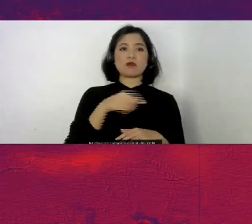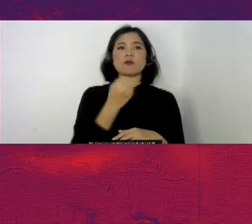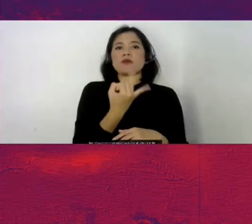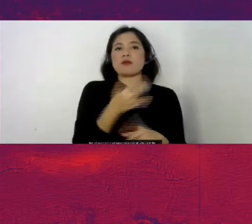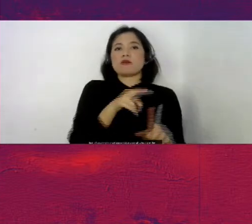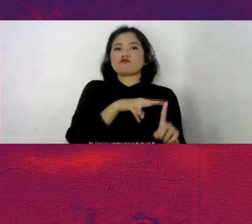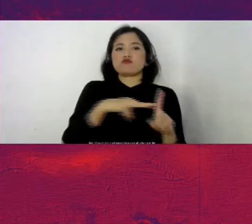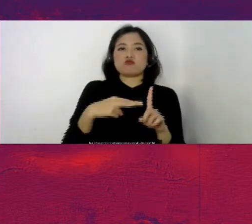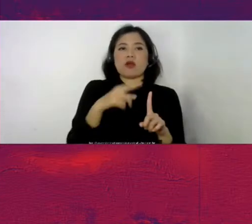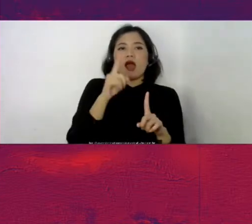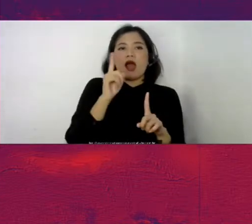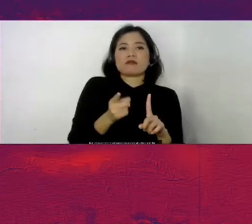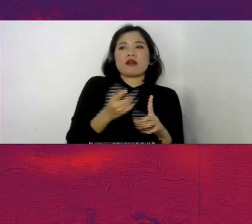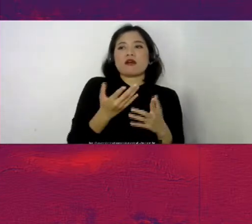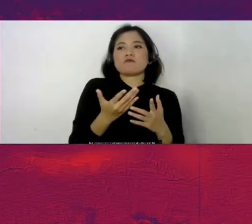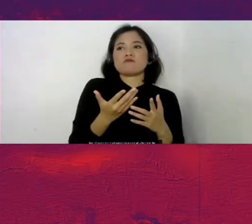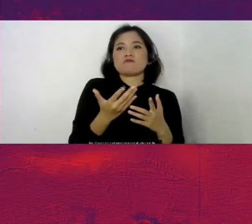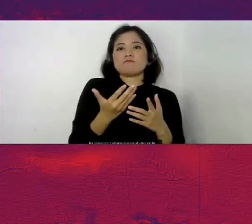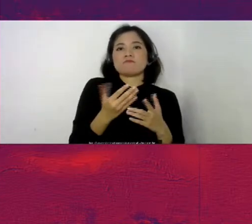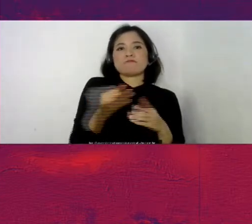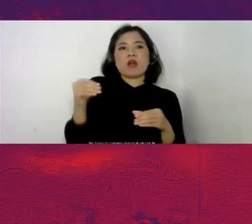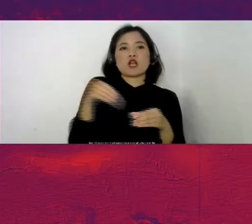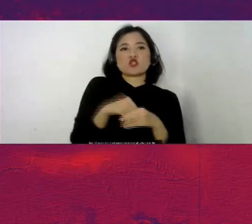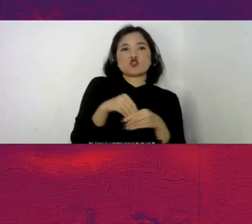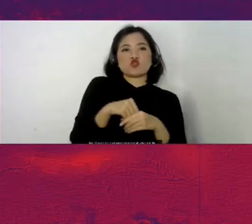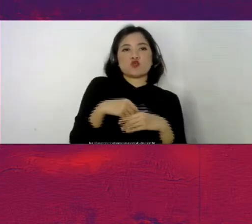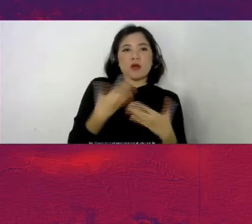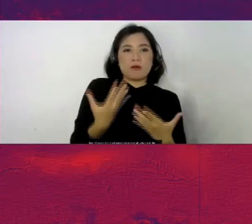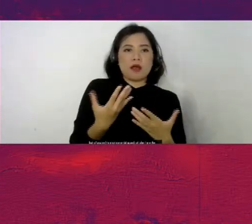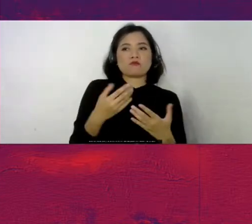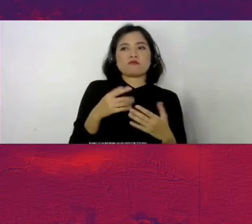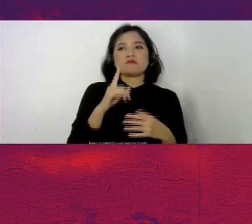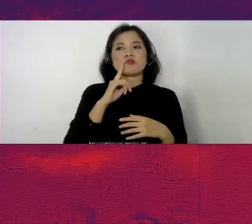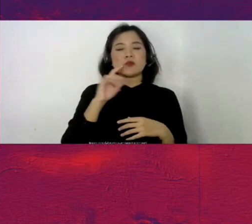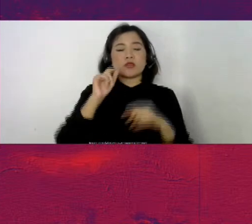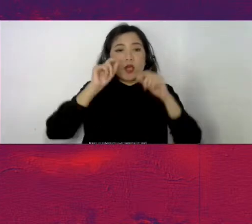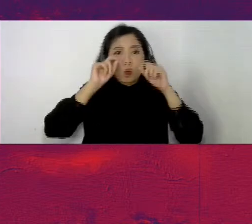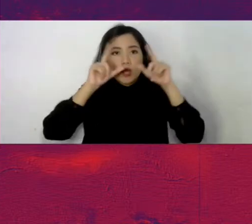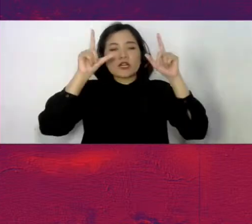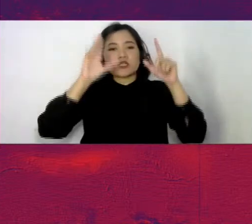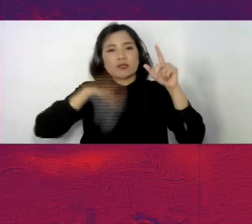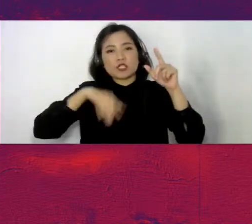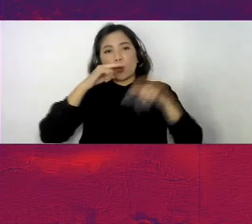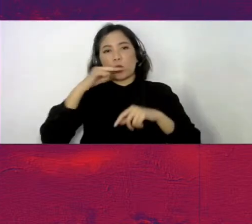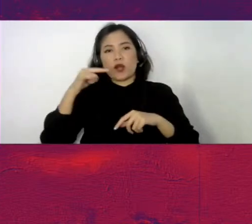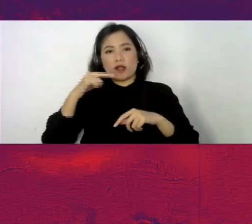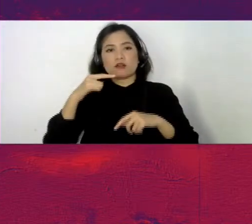the forms in the lacks of awareness in environmental aspect. Okay, next.